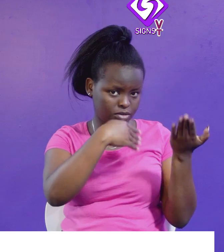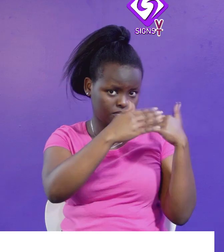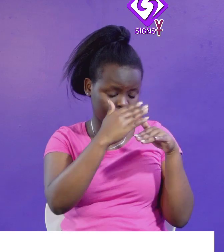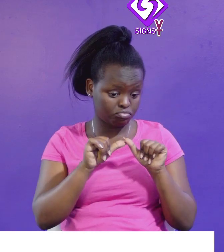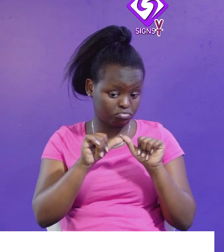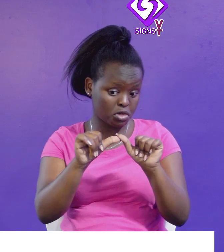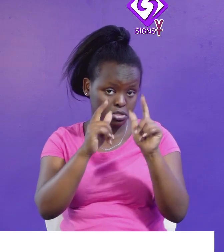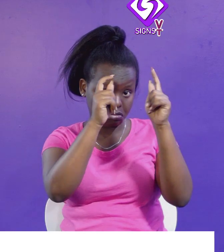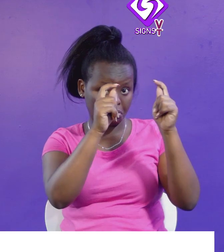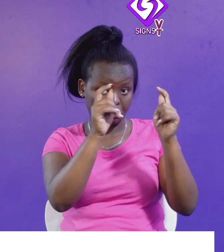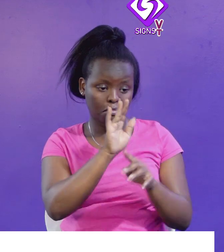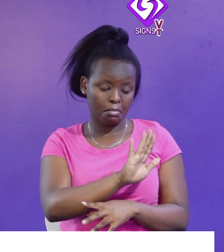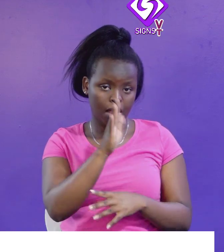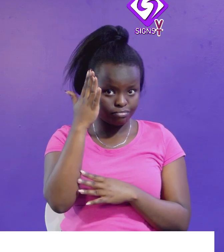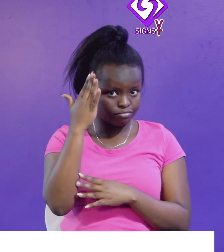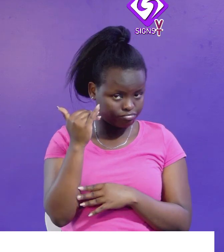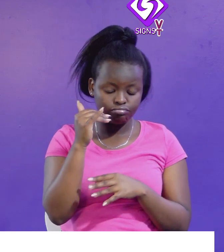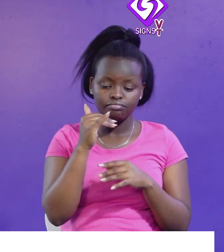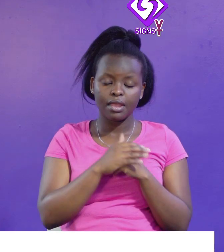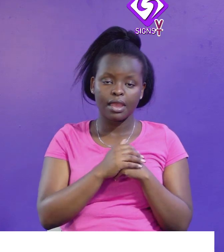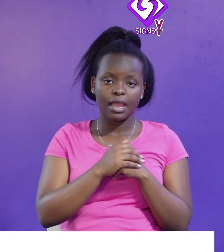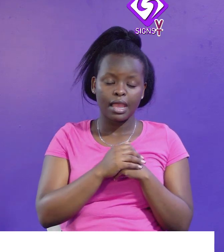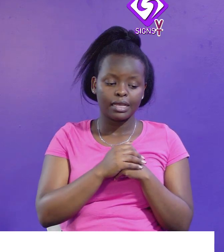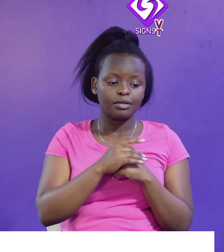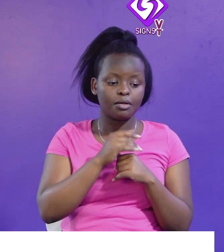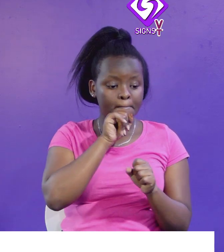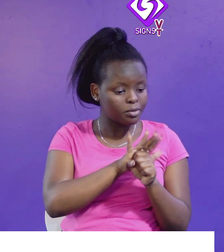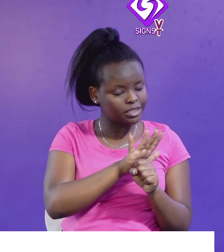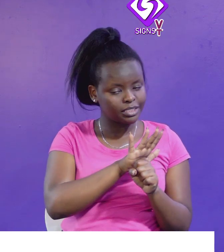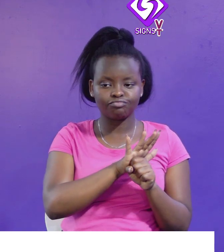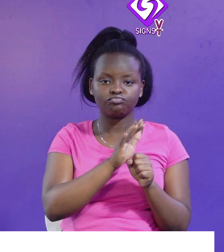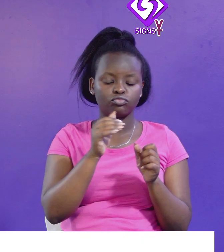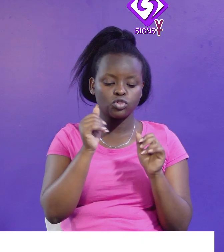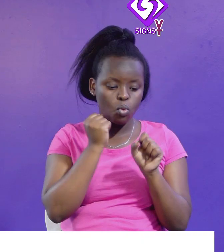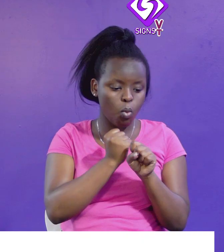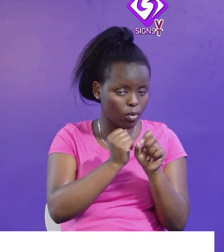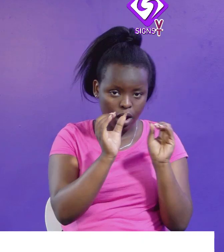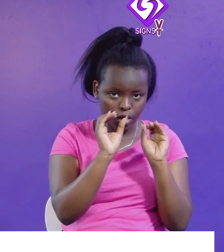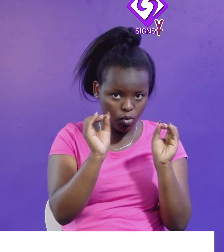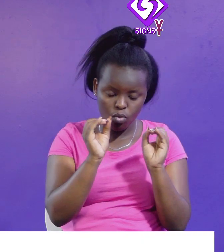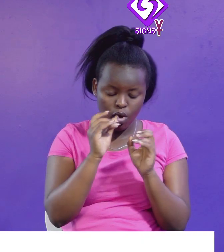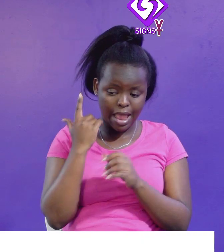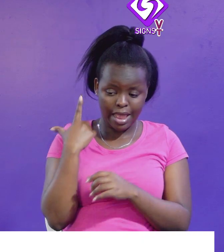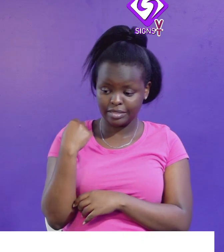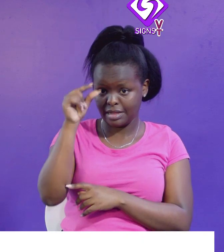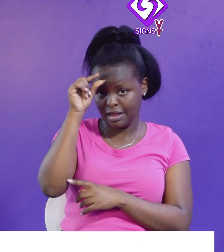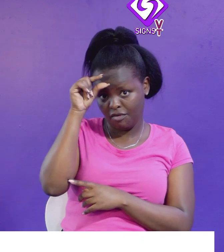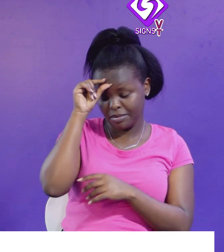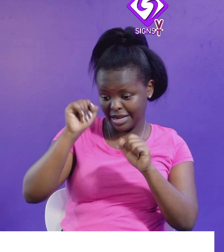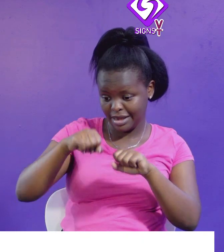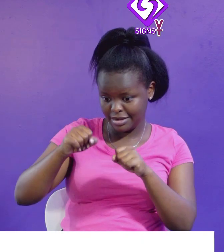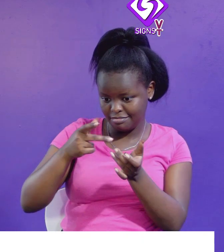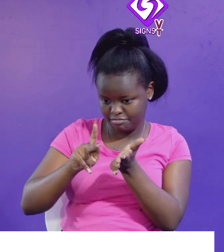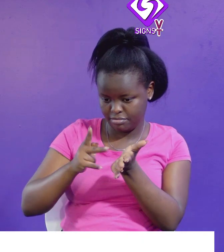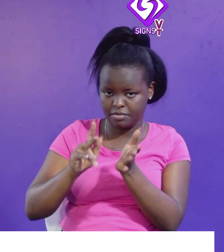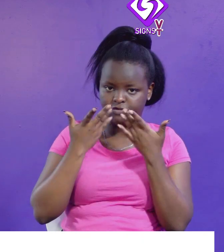strike today, vowing to stay away from work until the government honors their collective bargaining agreements on pay.